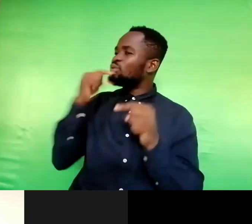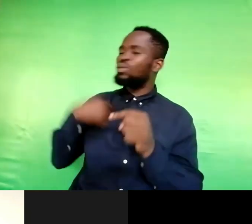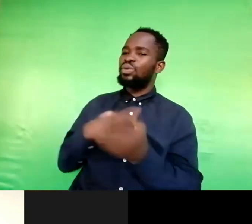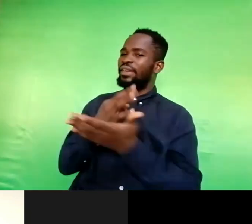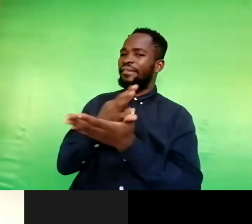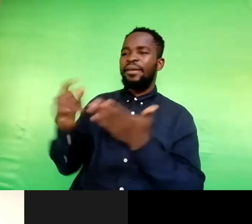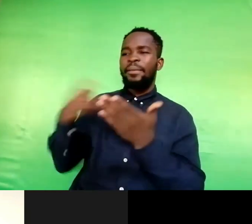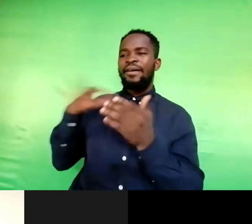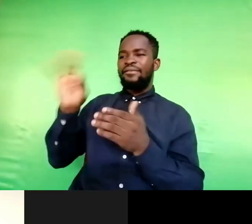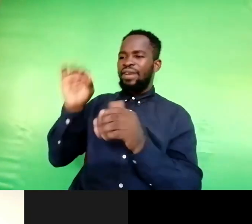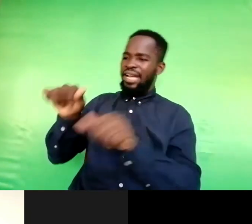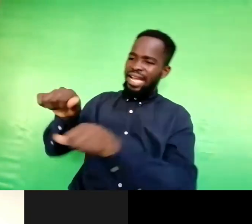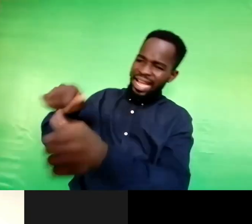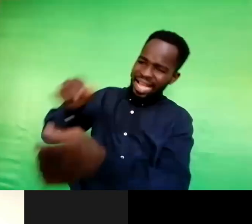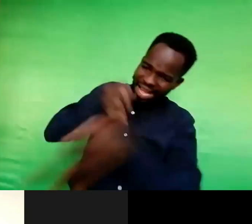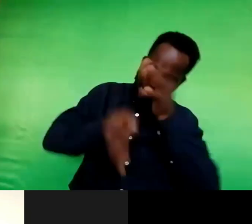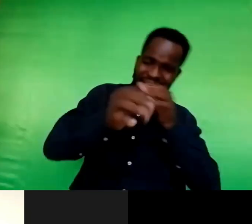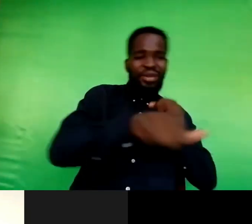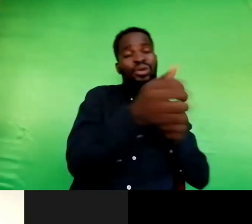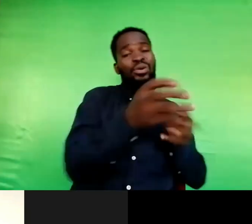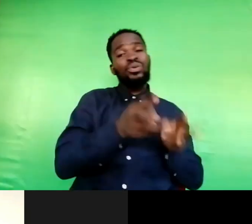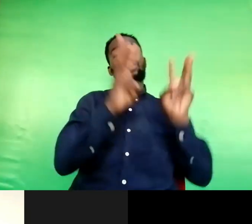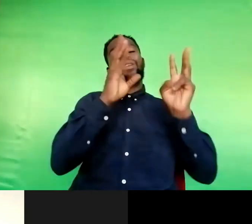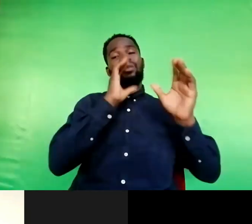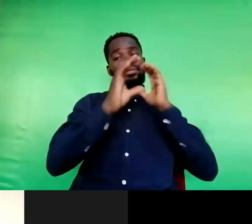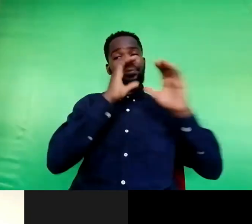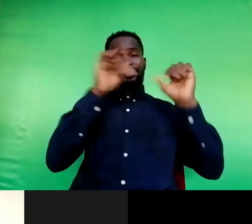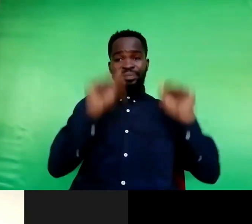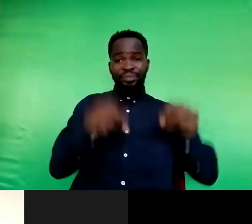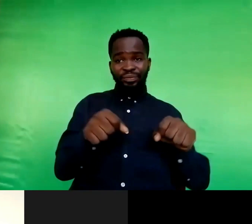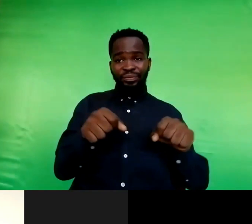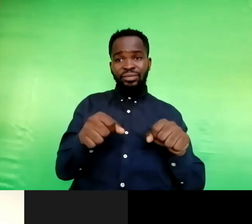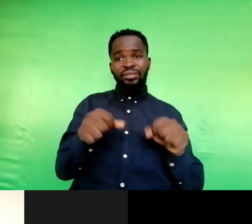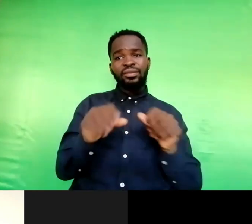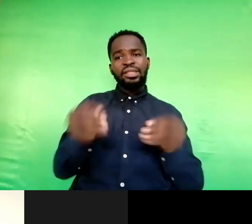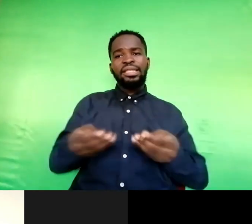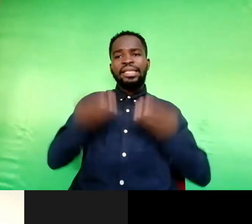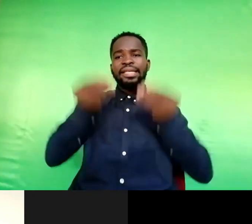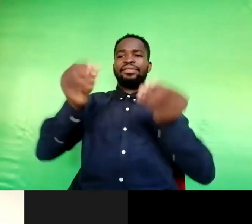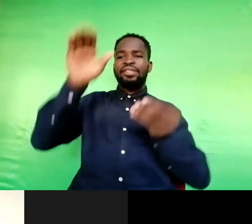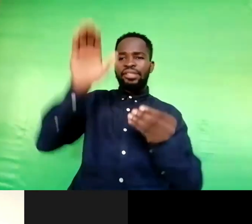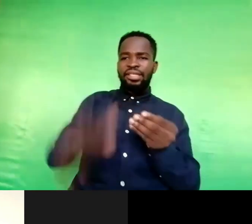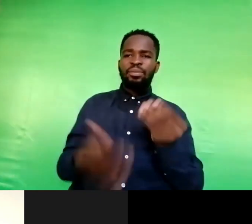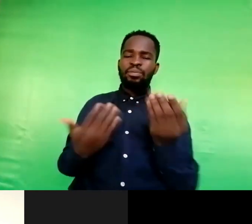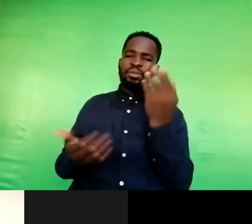of communication. We need to do them early and give a child at least 2